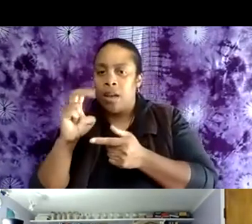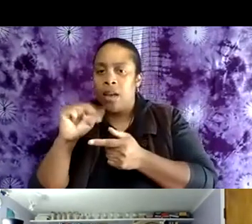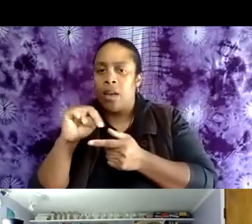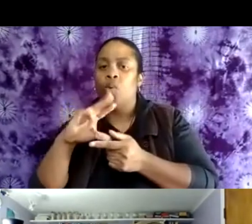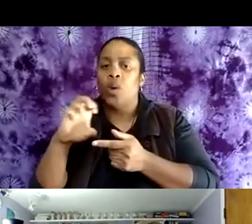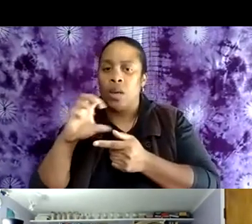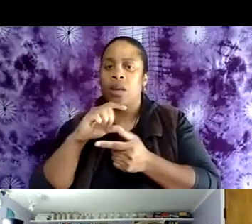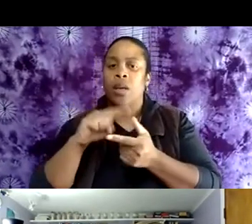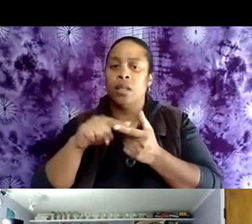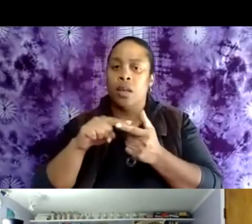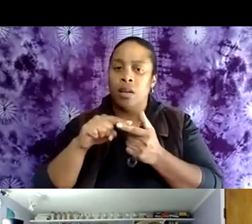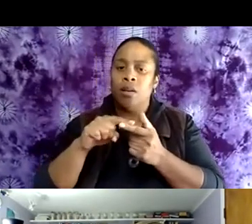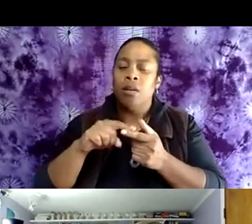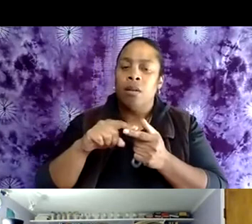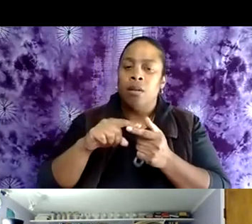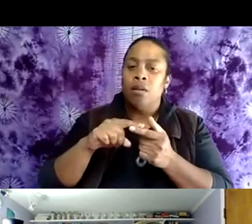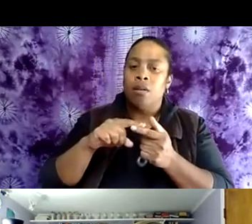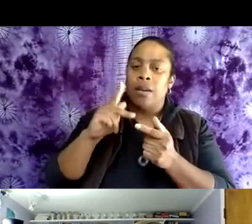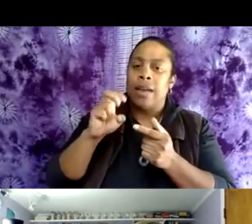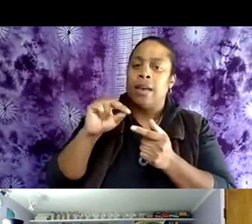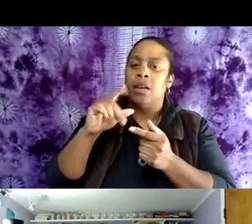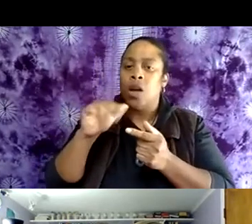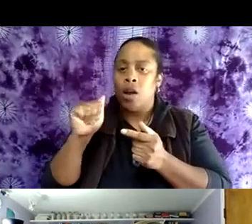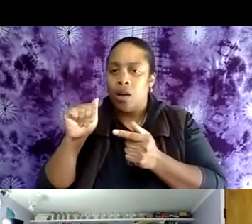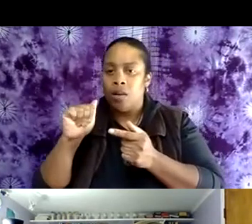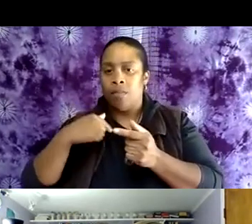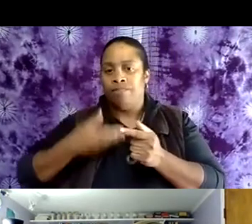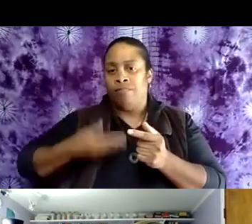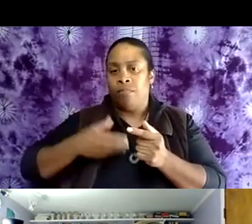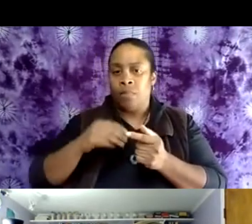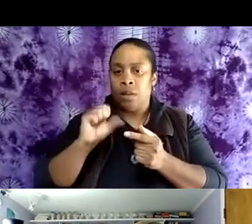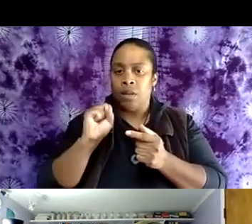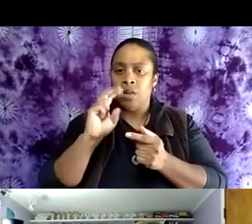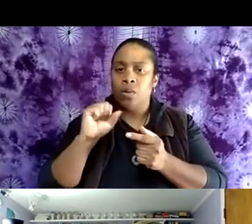Hi, I'm Susan Watkins with Inspired Life Essential Wellness, and you can find me at